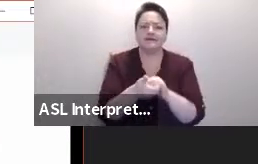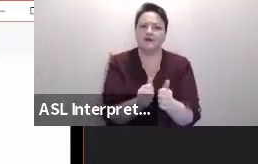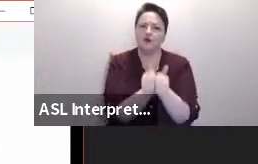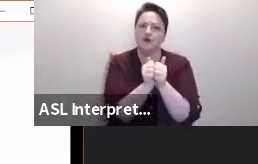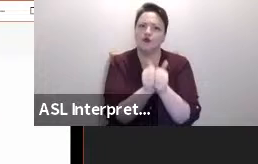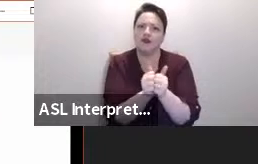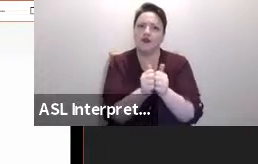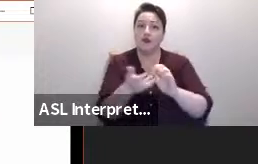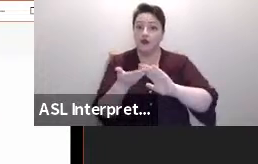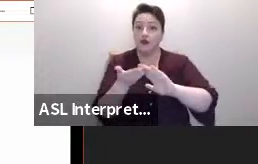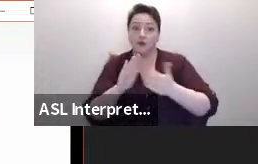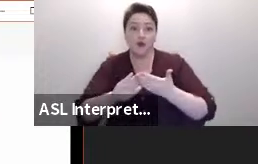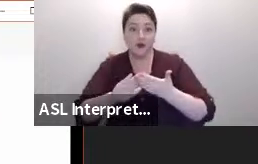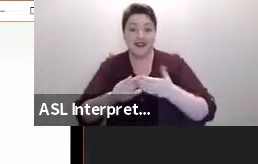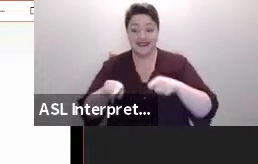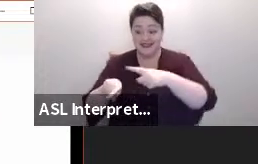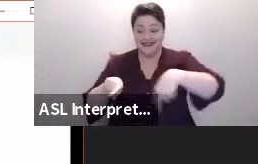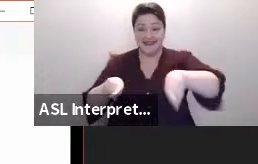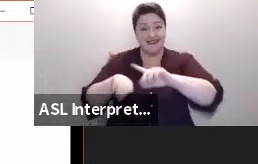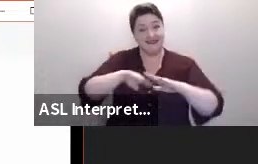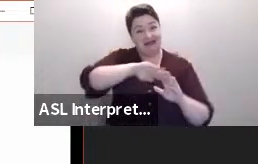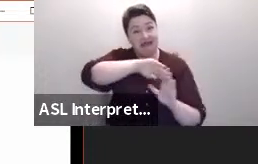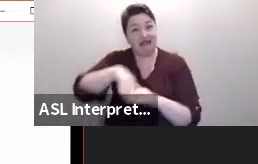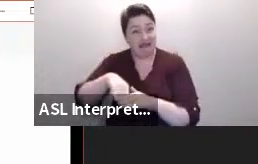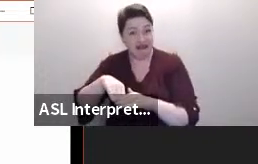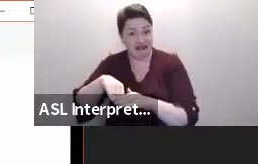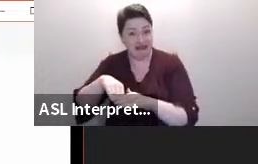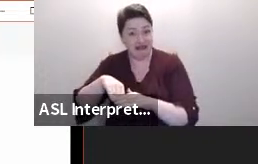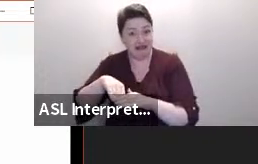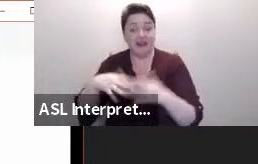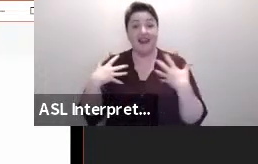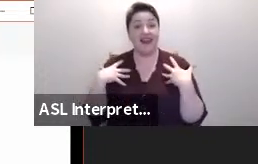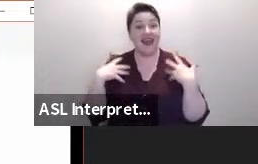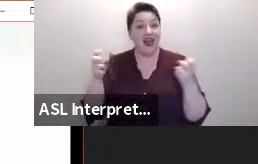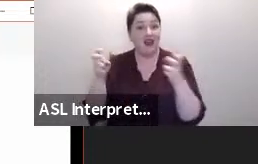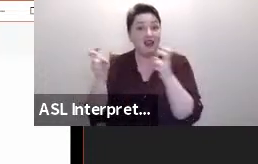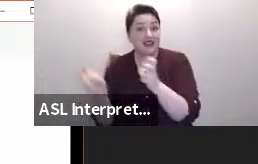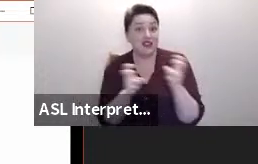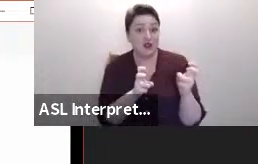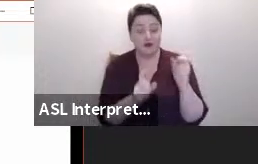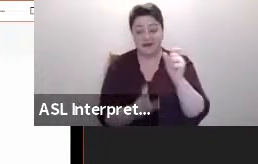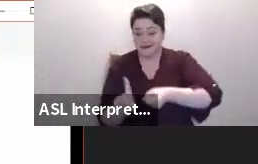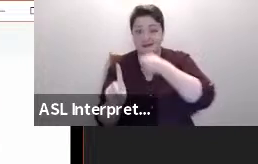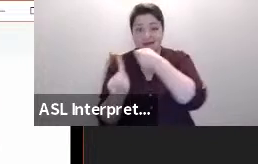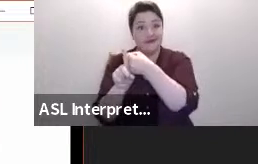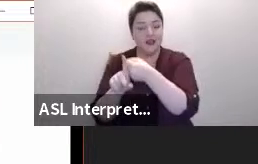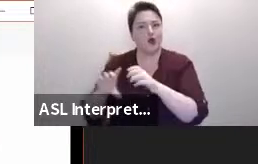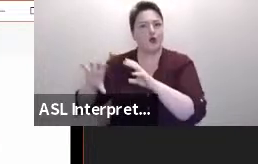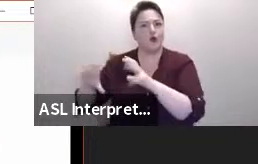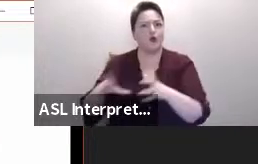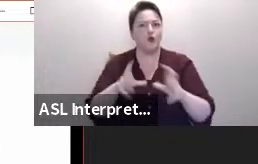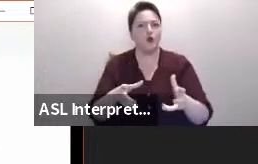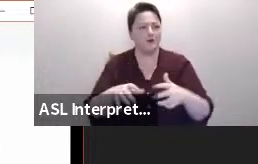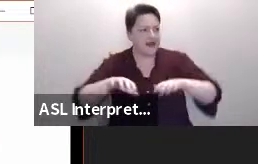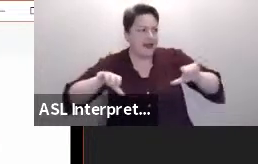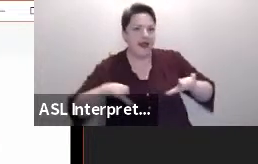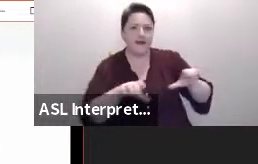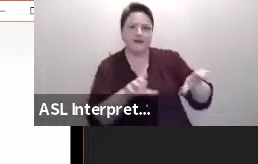communities disproportionately affected by health issues so that groups can actively participate in